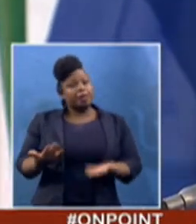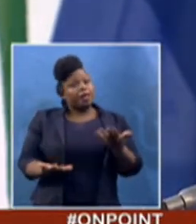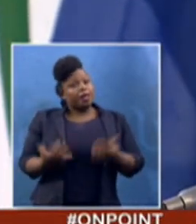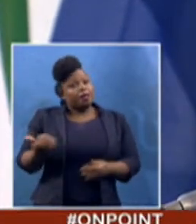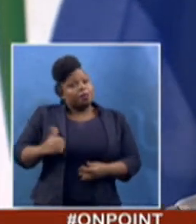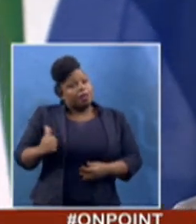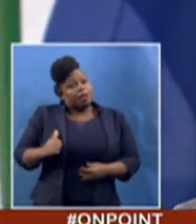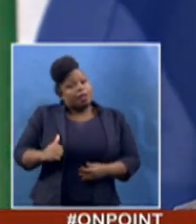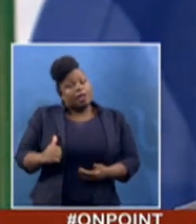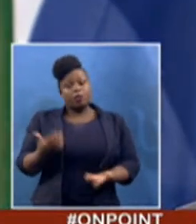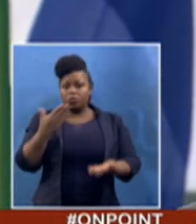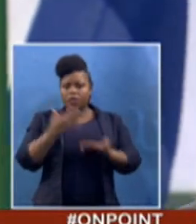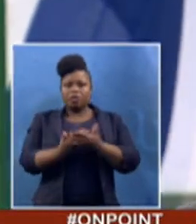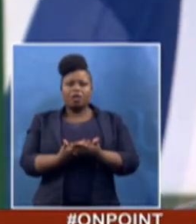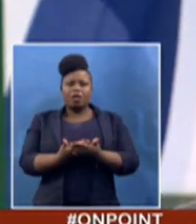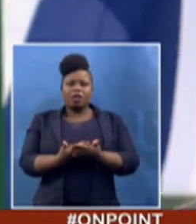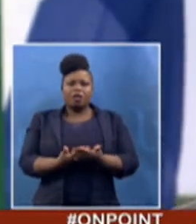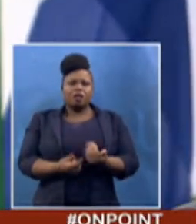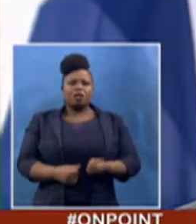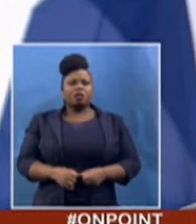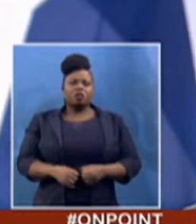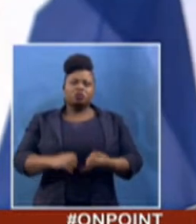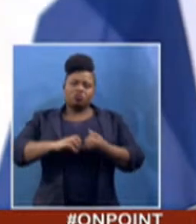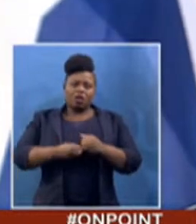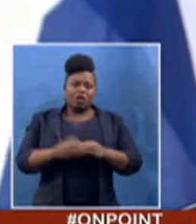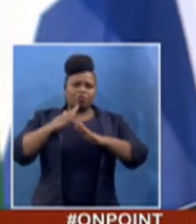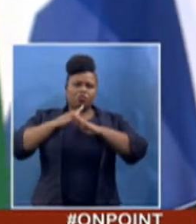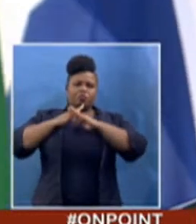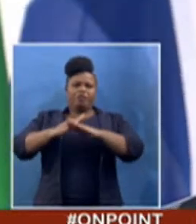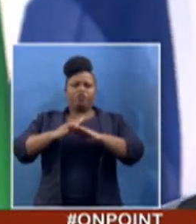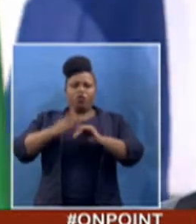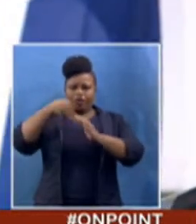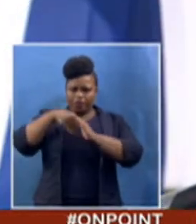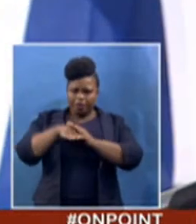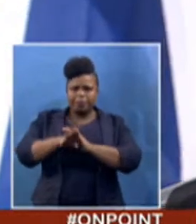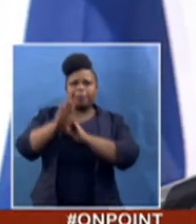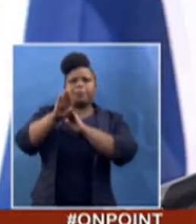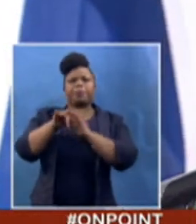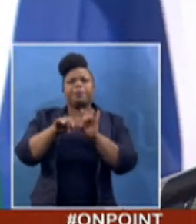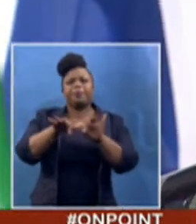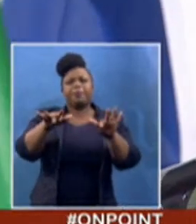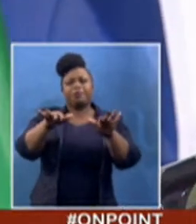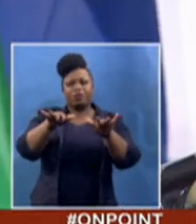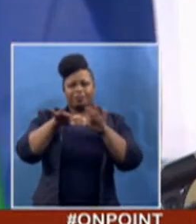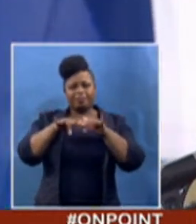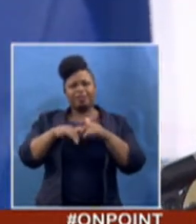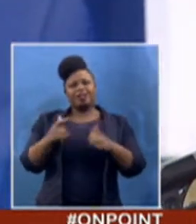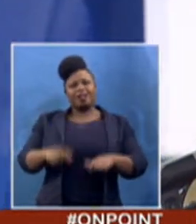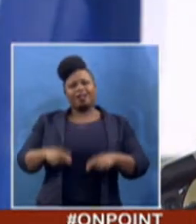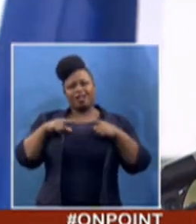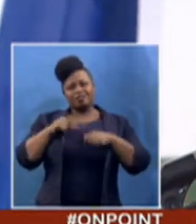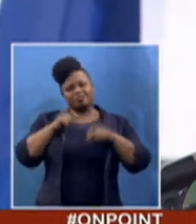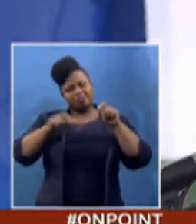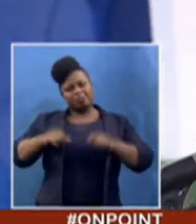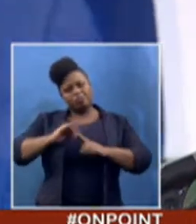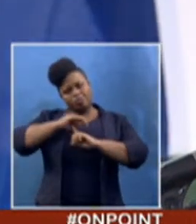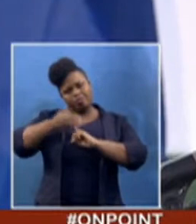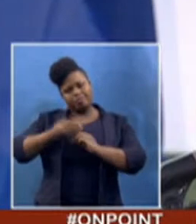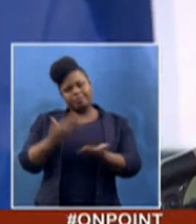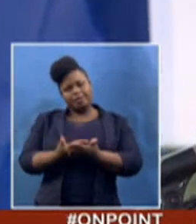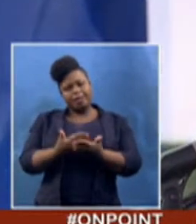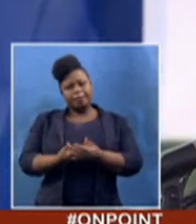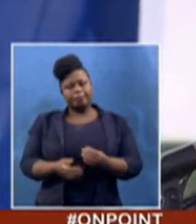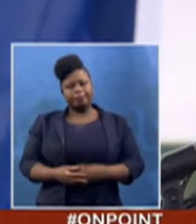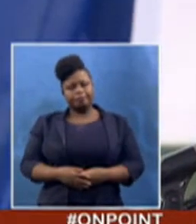enough that there is no resurgence and we should be able to save more lives. In the